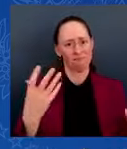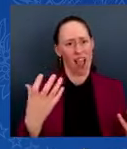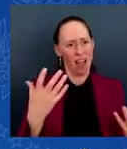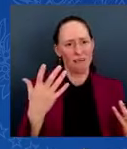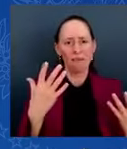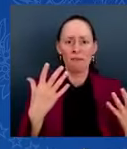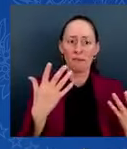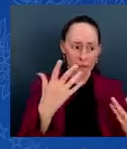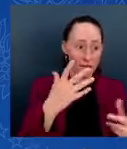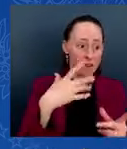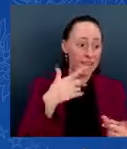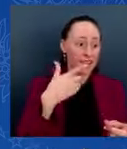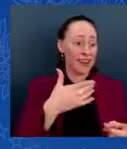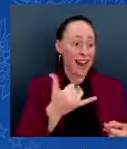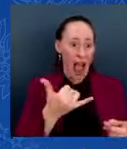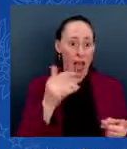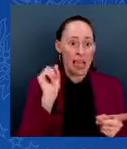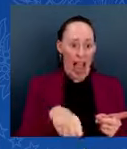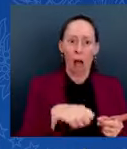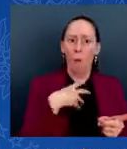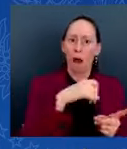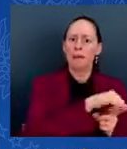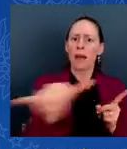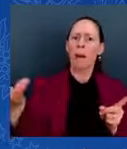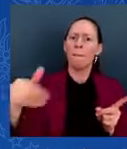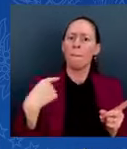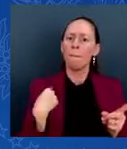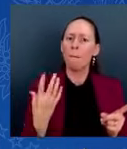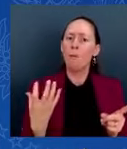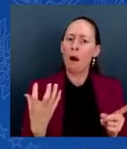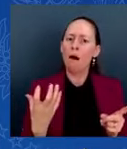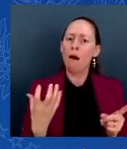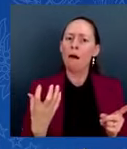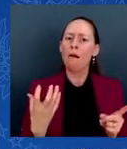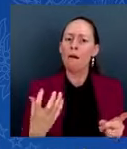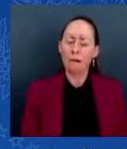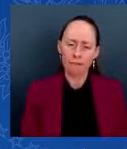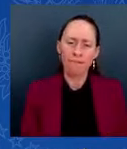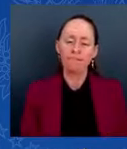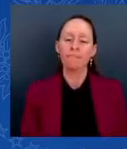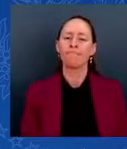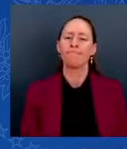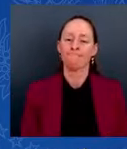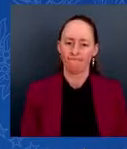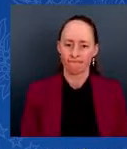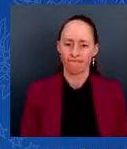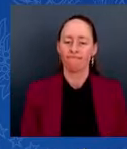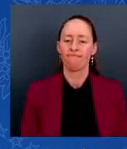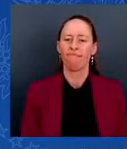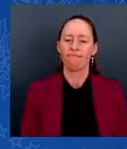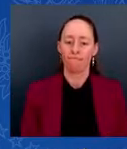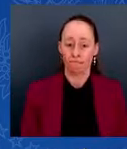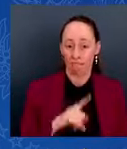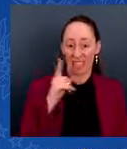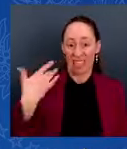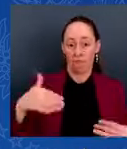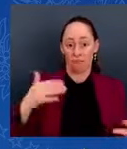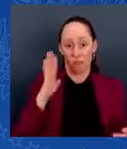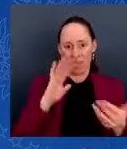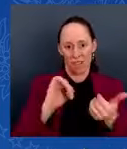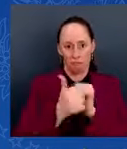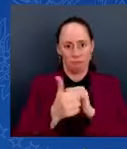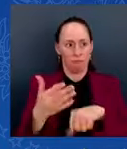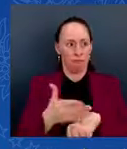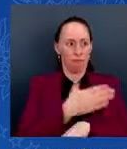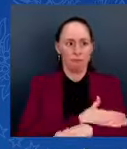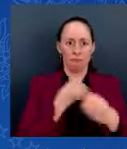Look, all together, our reforms not only save lives, but here's the point people don't talk enough about. It saves the